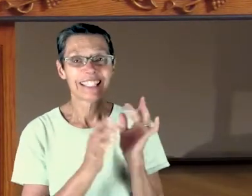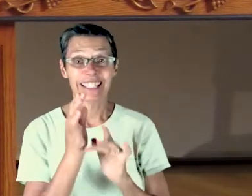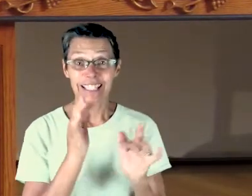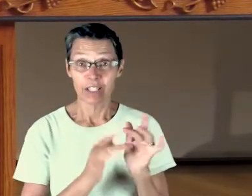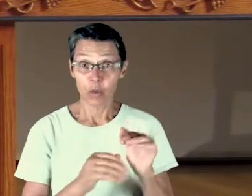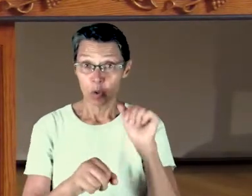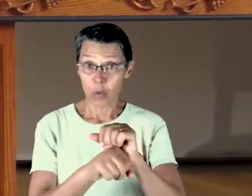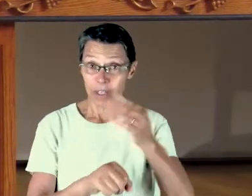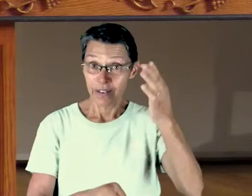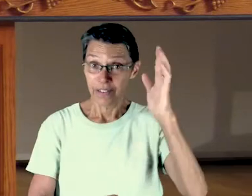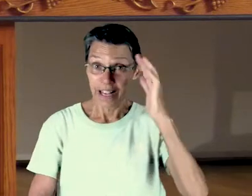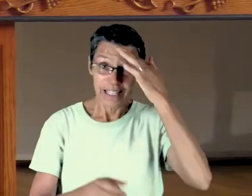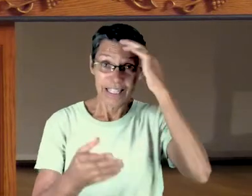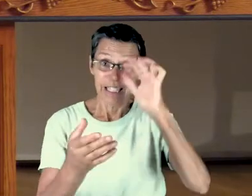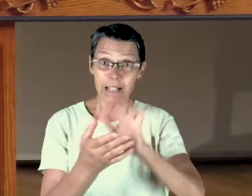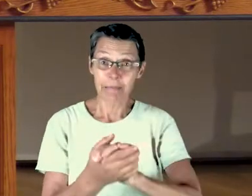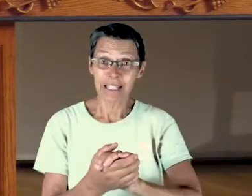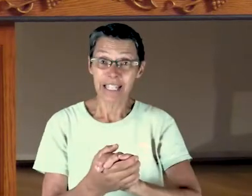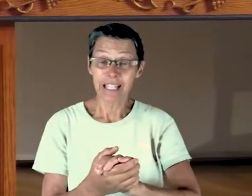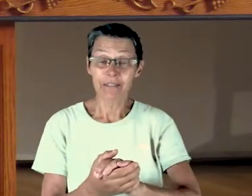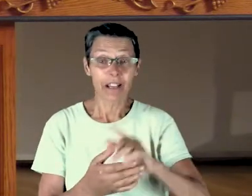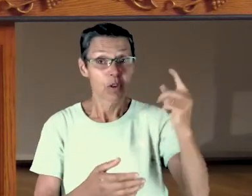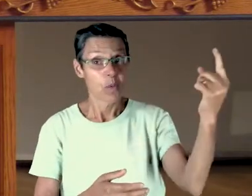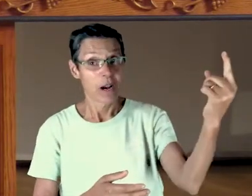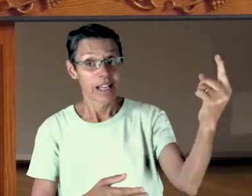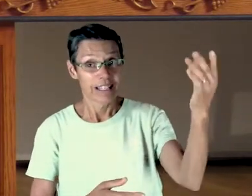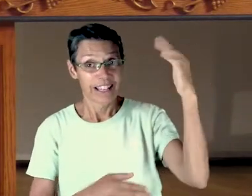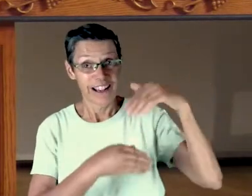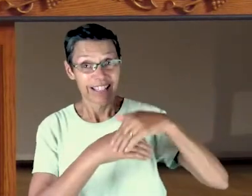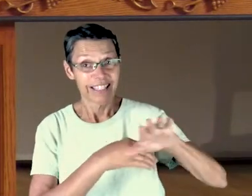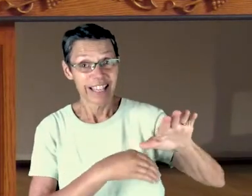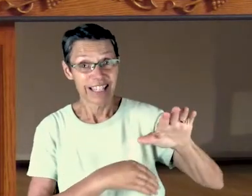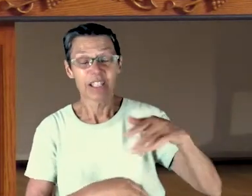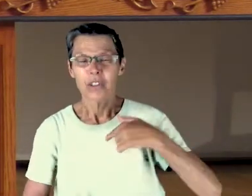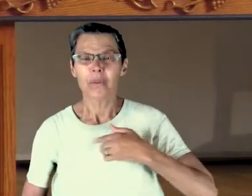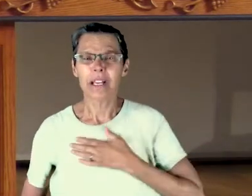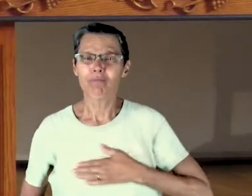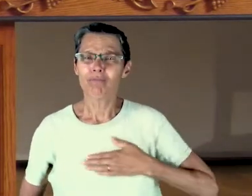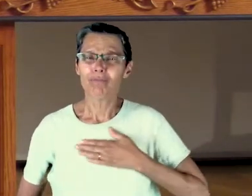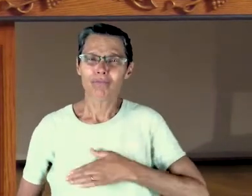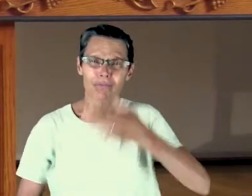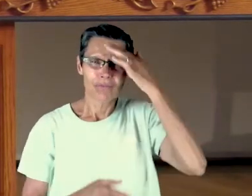to believe in the one whom he has sent. And we like to believe in Jesus, but you know,